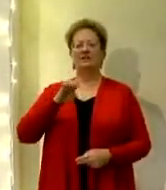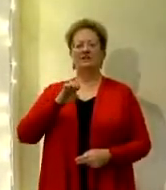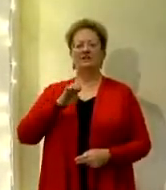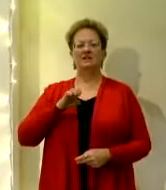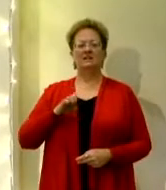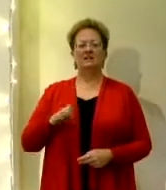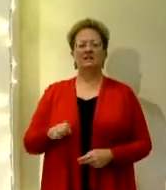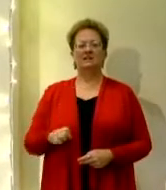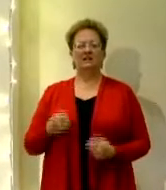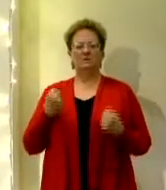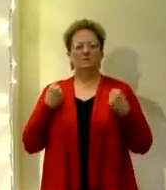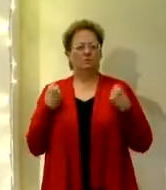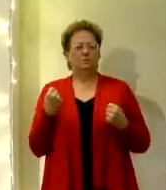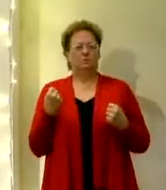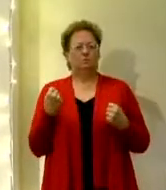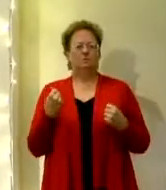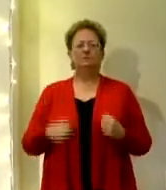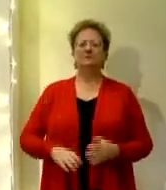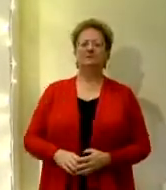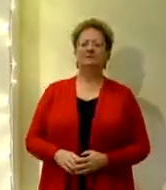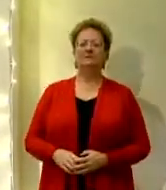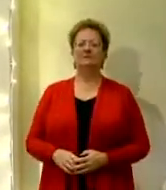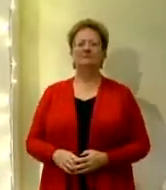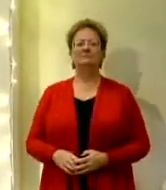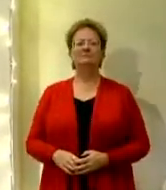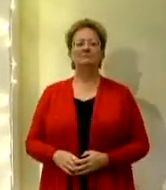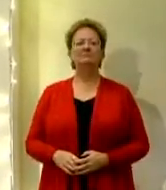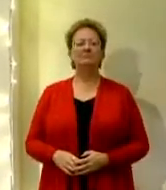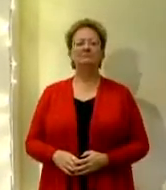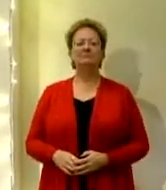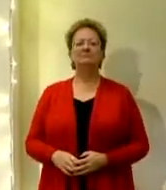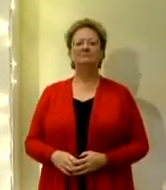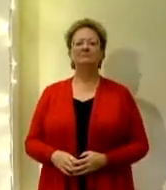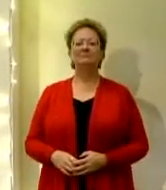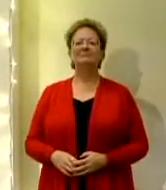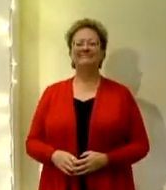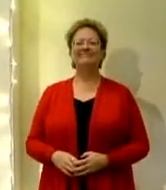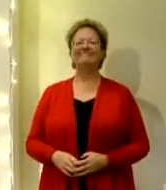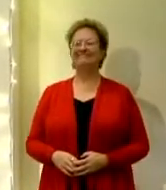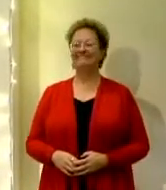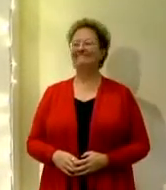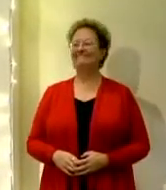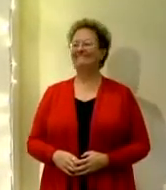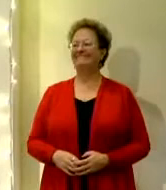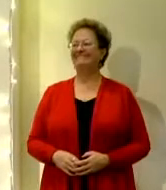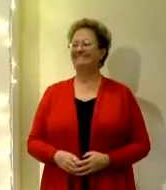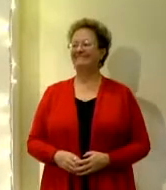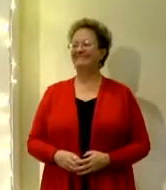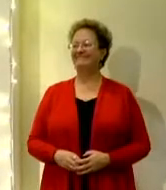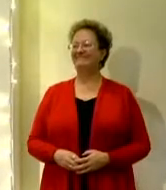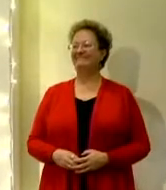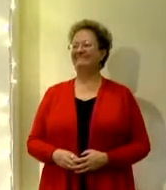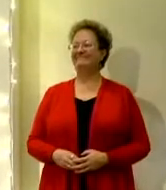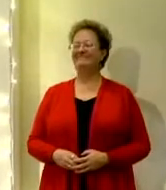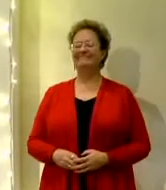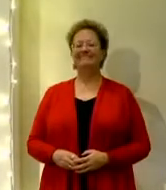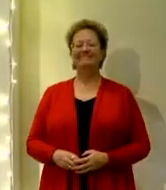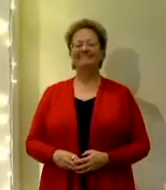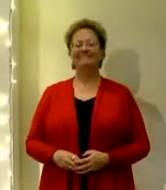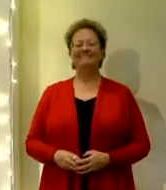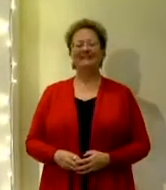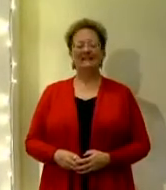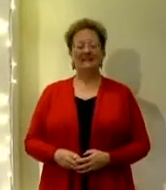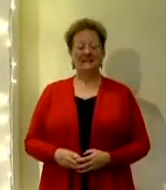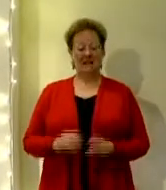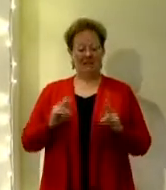army guys in here today? Yeah. Any military tough people here today? Yeah, I see you back there. And he's one of